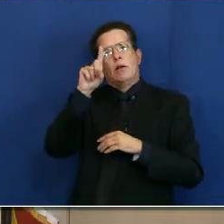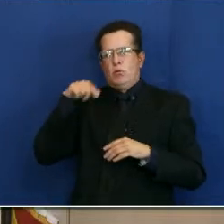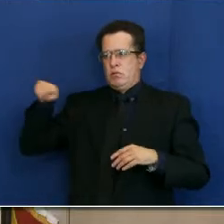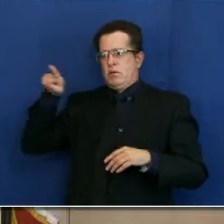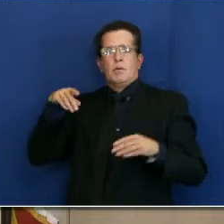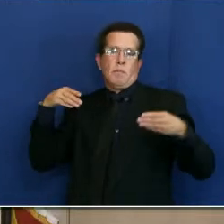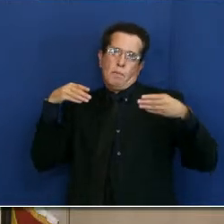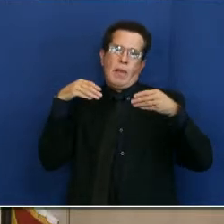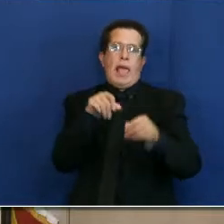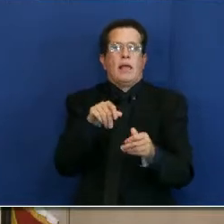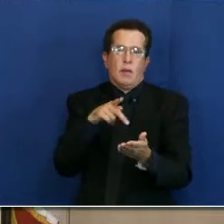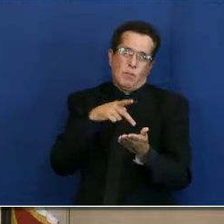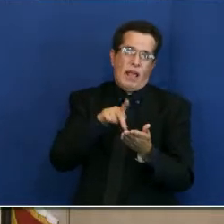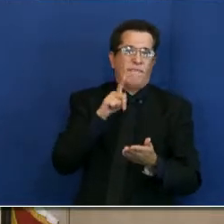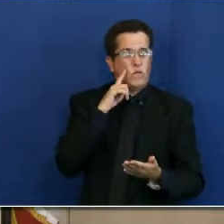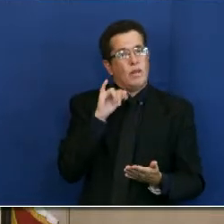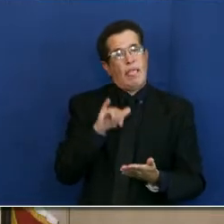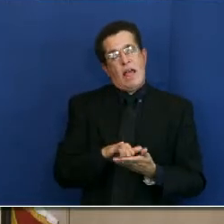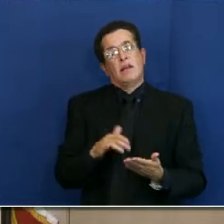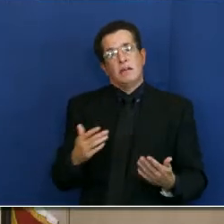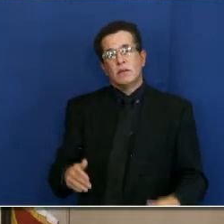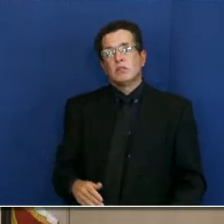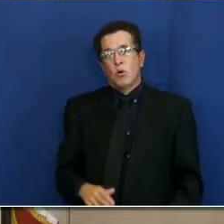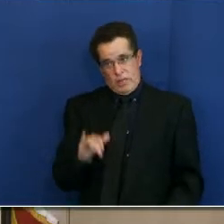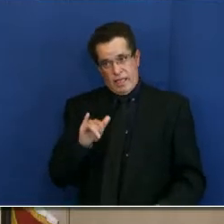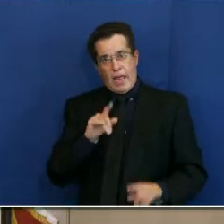test sites. Does that answer your question?